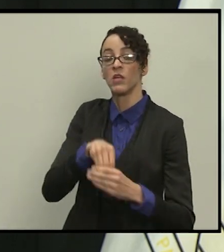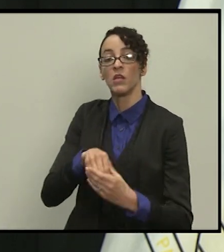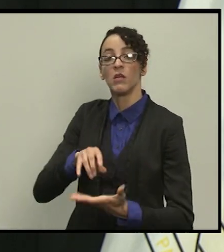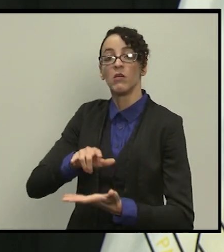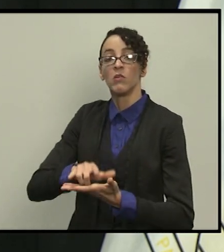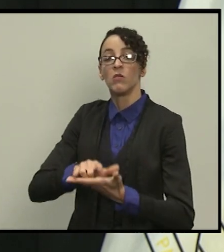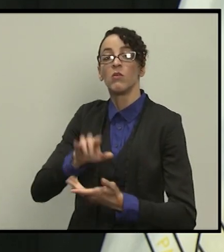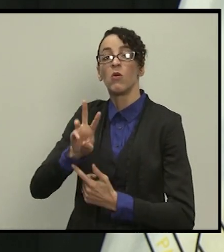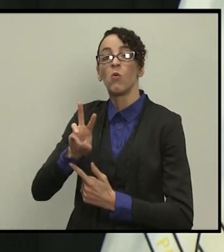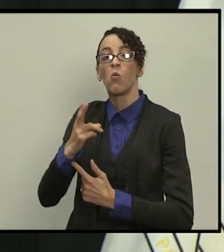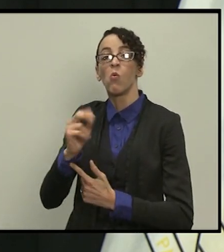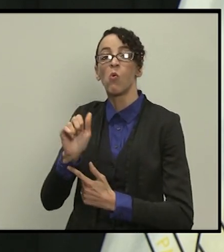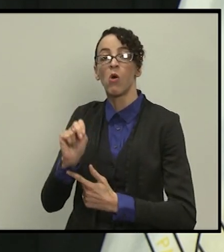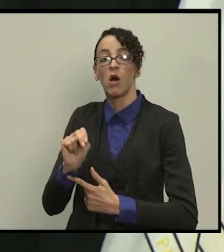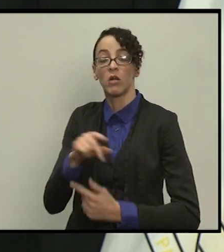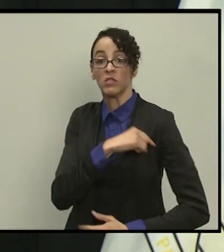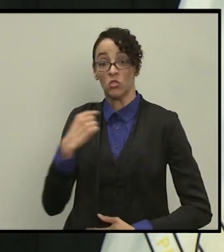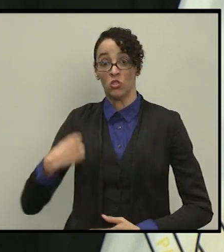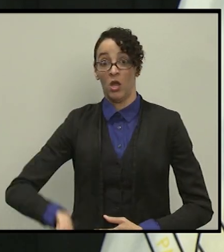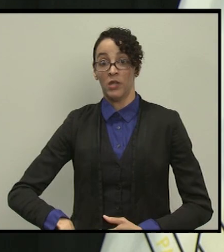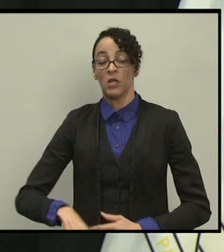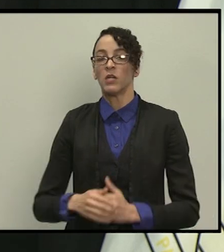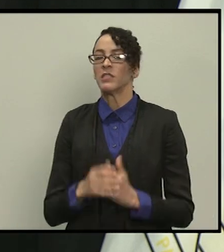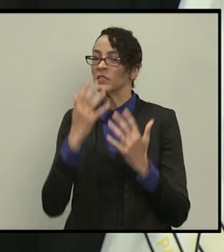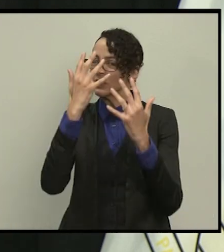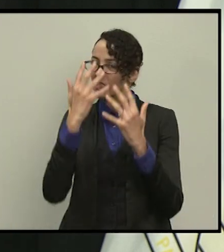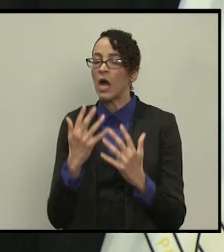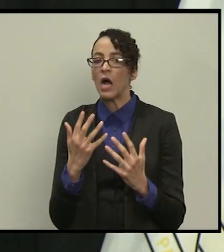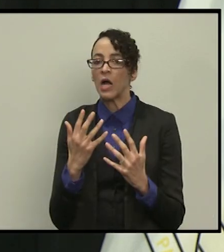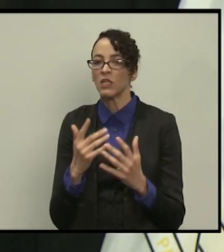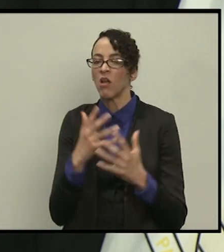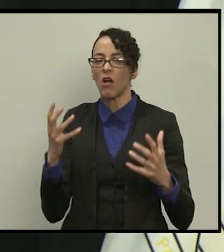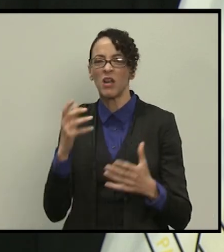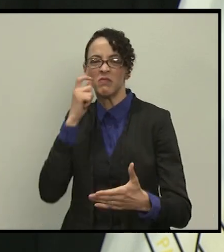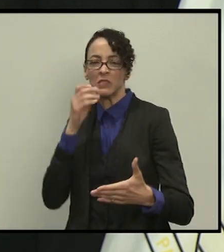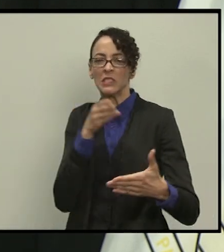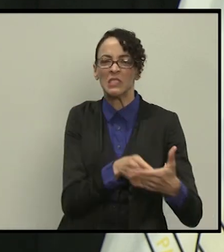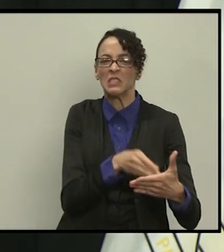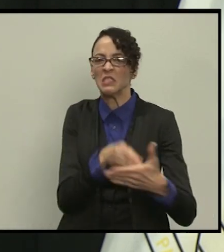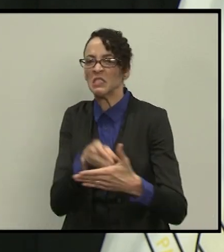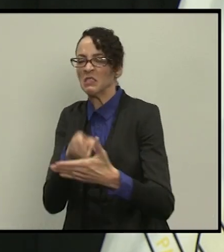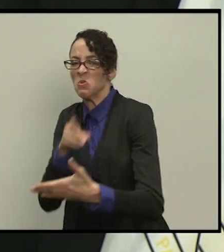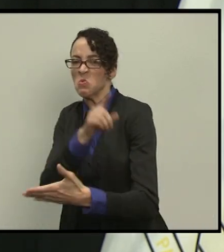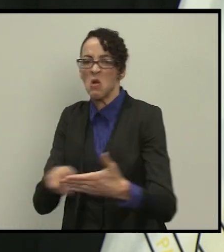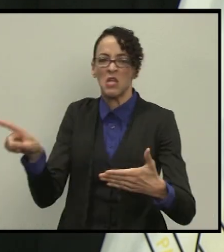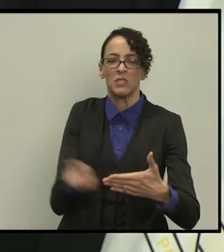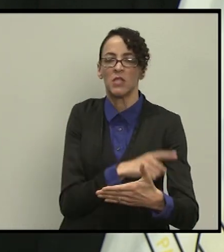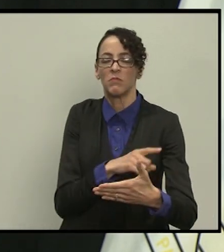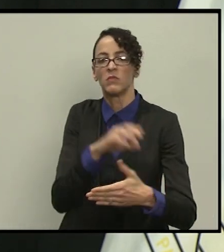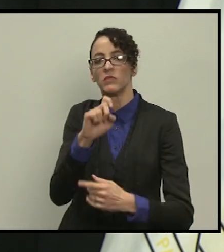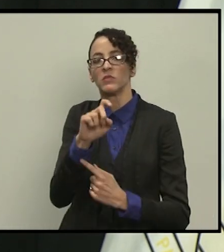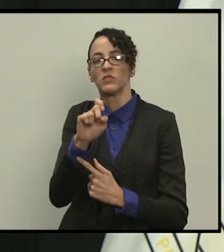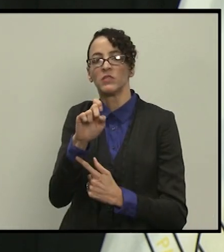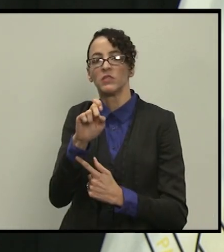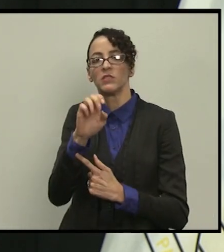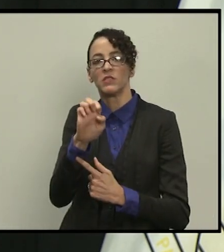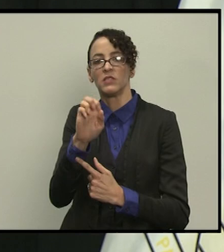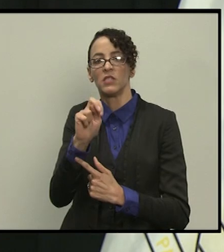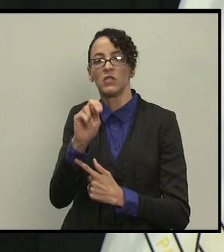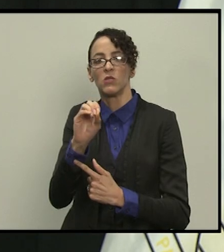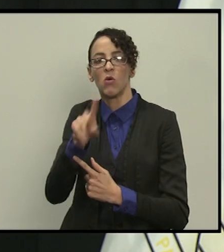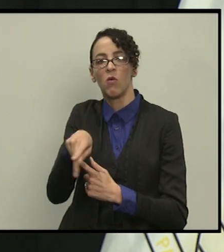China. Sadly, there was a lot of xenophobia with people who are members of our Asian